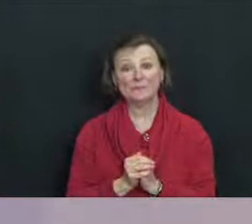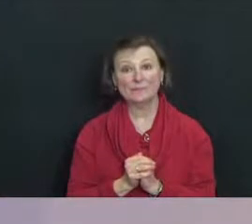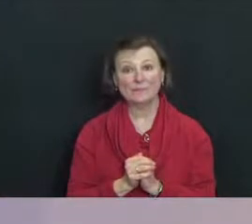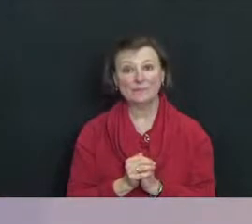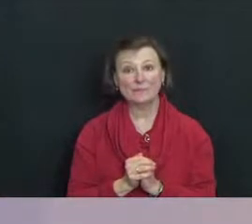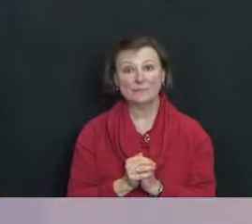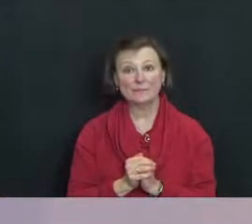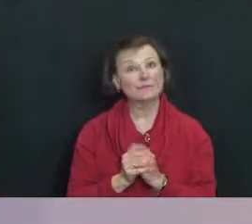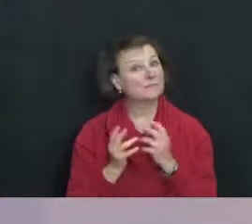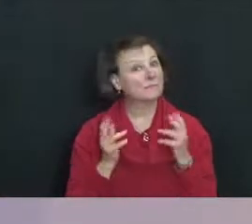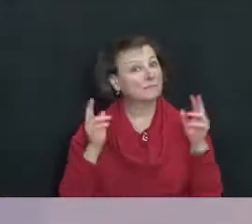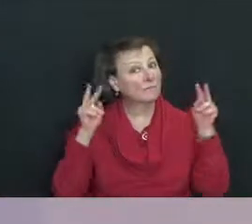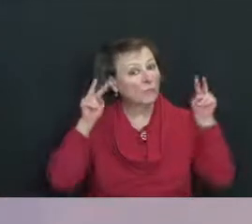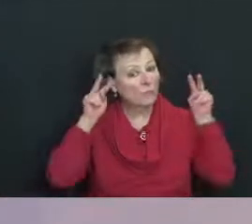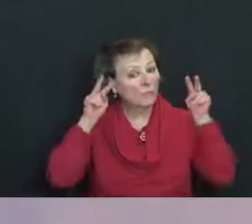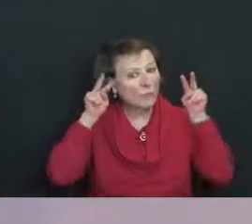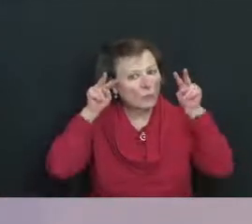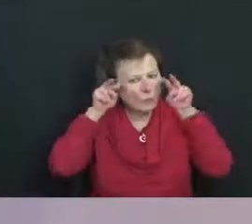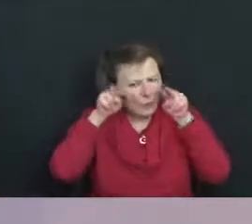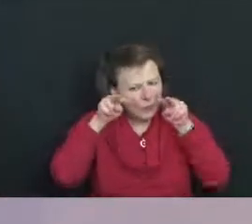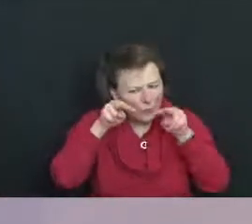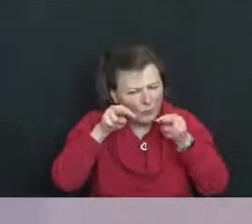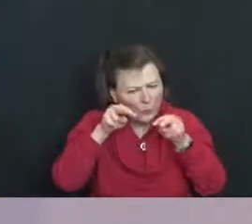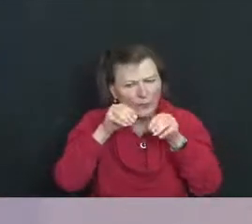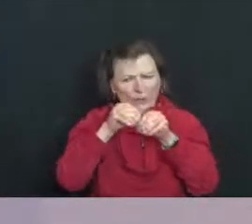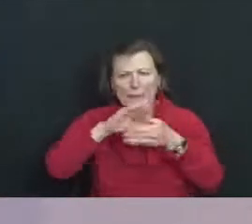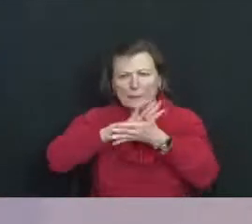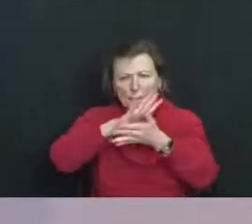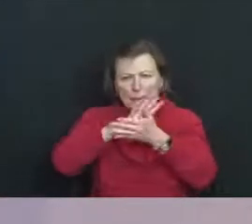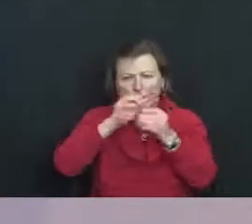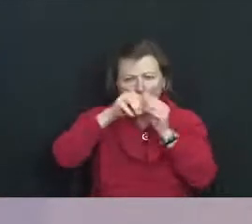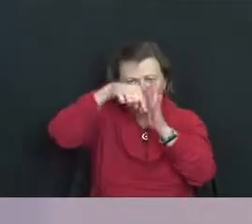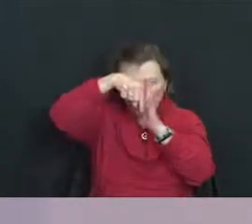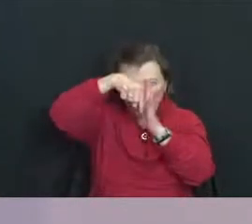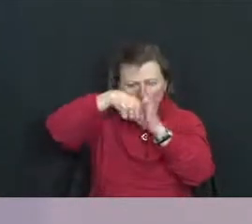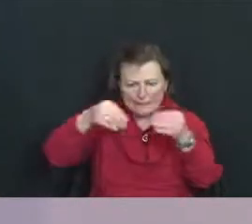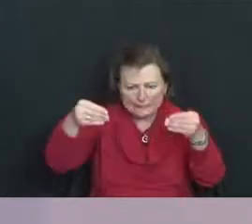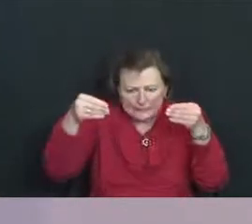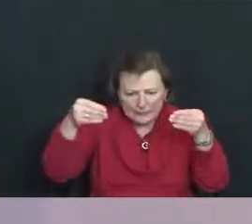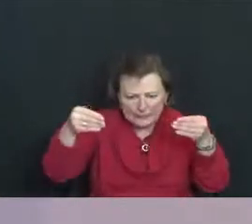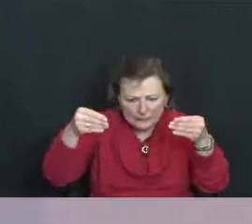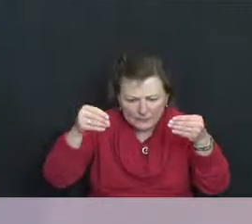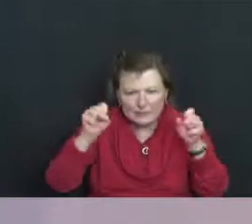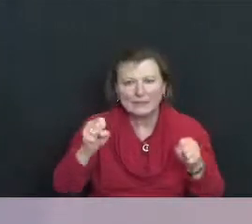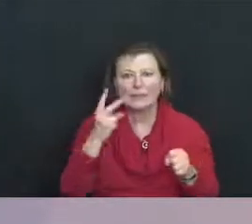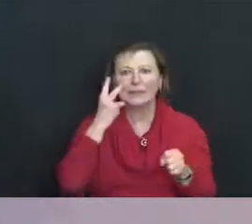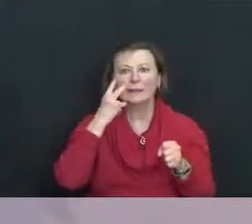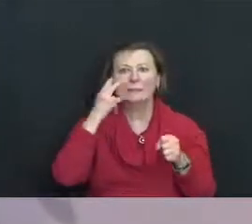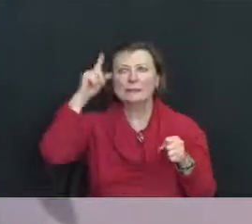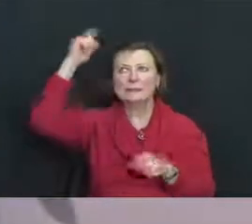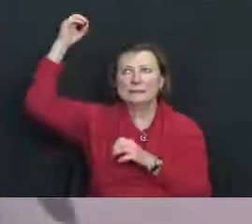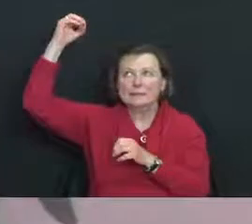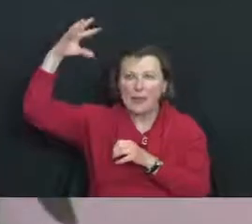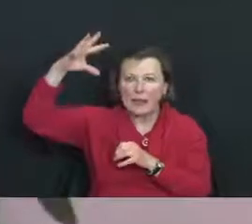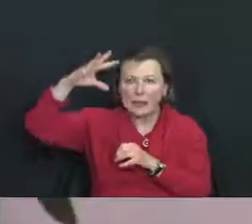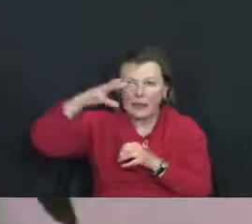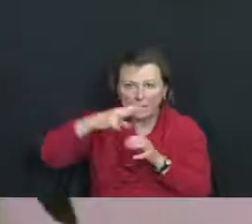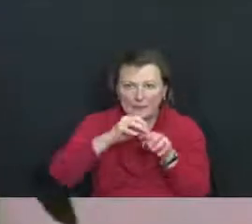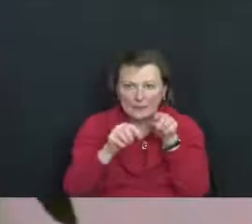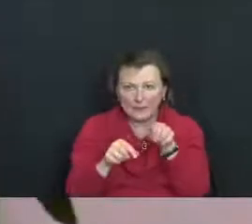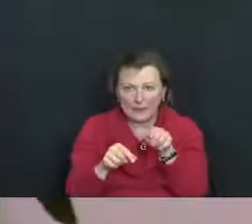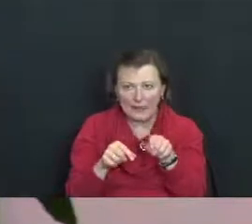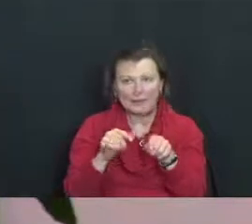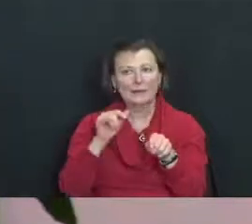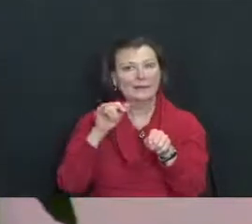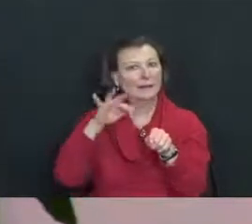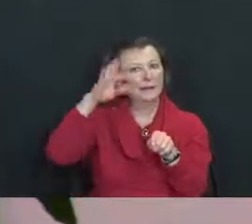If we look into the sheet of paper more deeply, we can see the sunshine in it. If the sunshine is